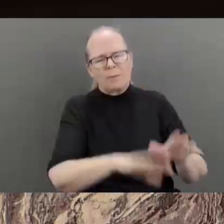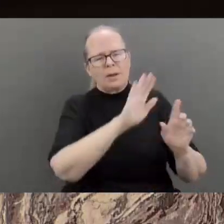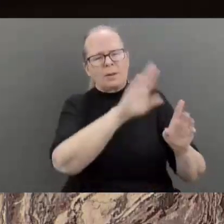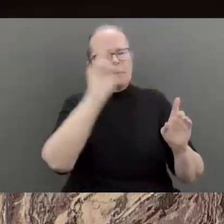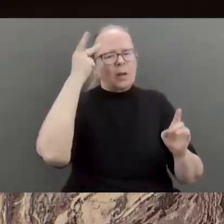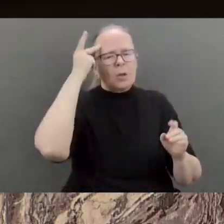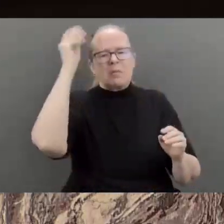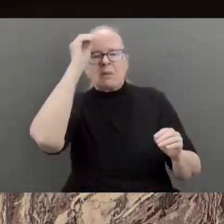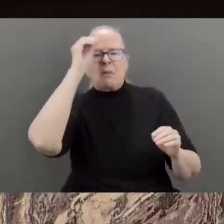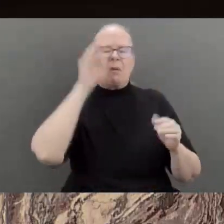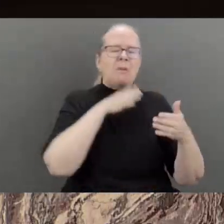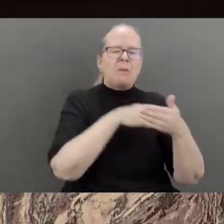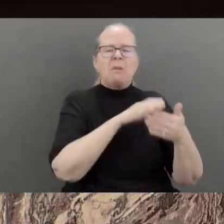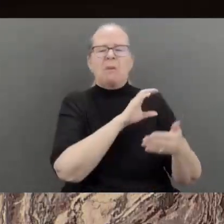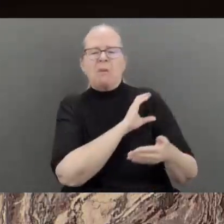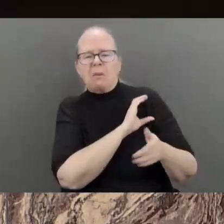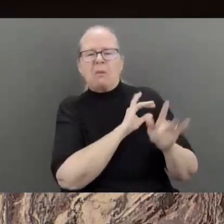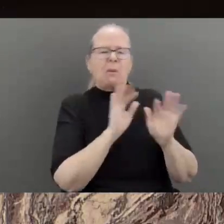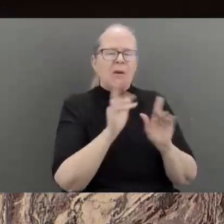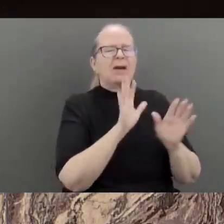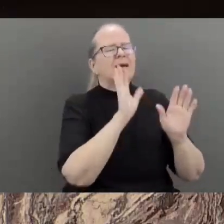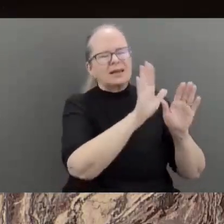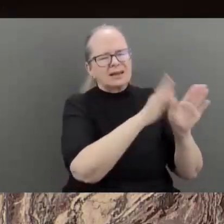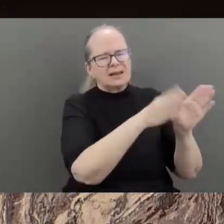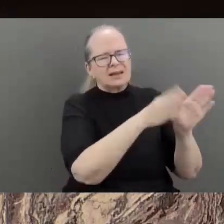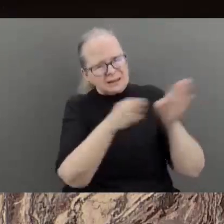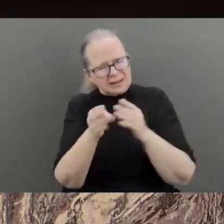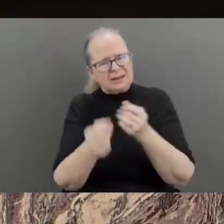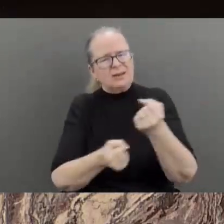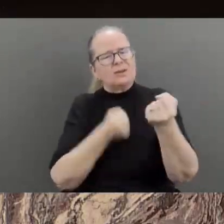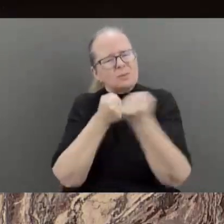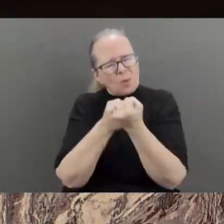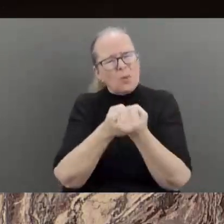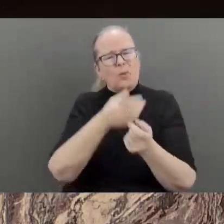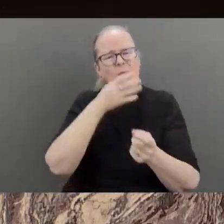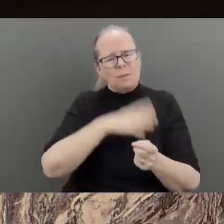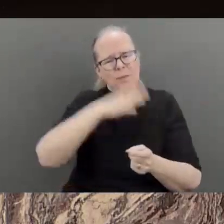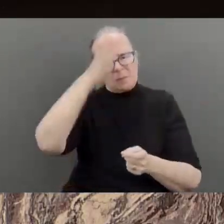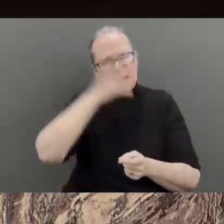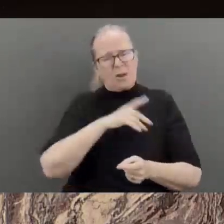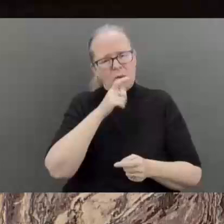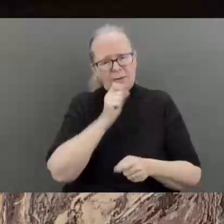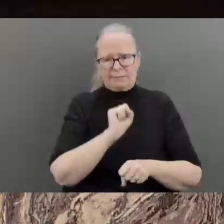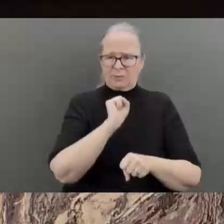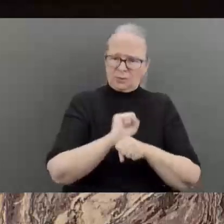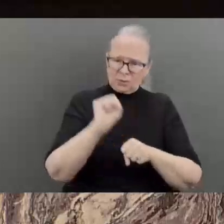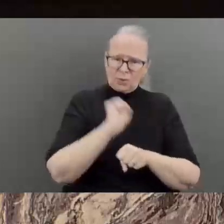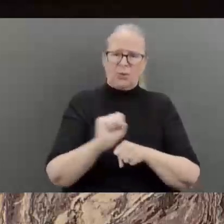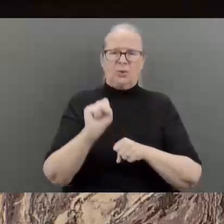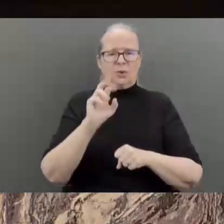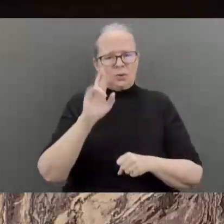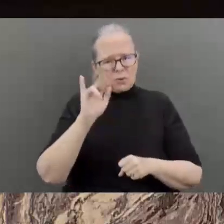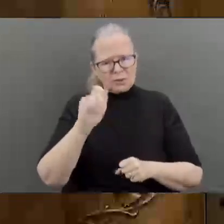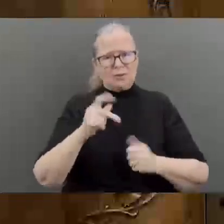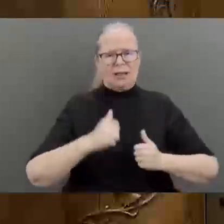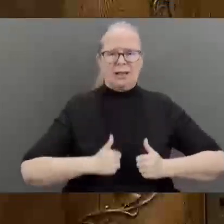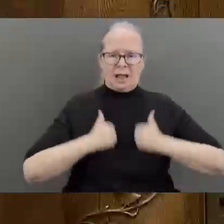safe, and for once put the rights of victims ahead of violent criminals?